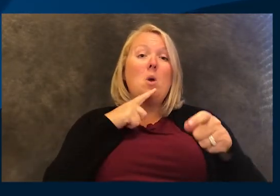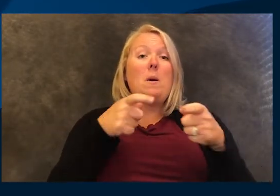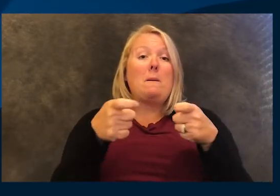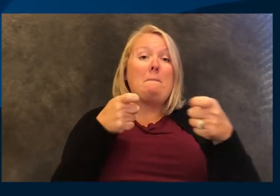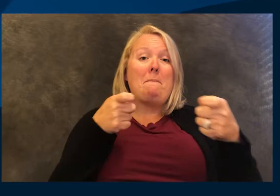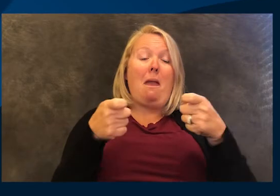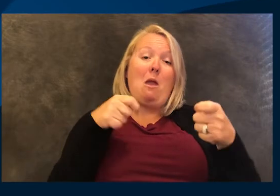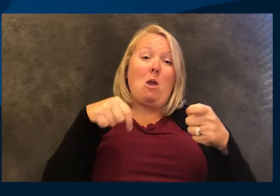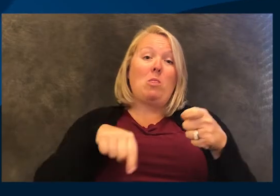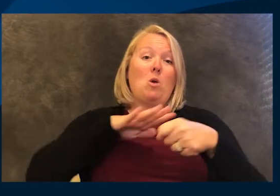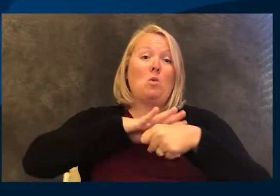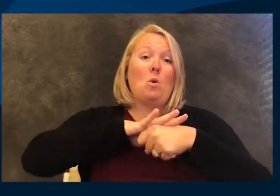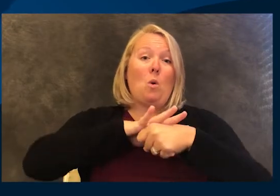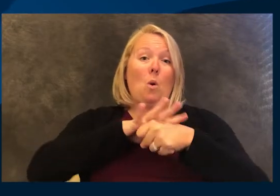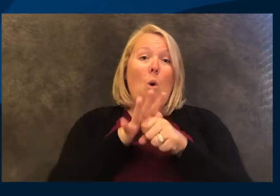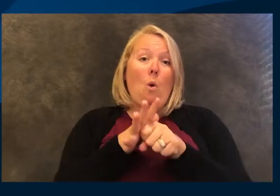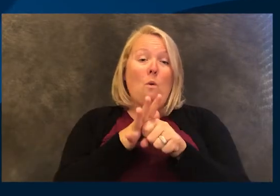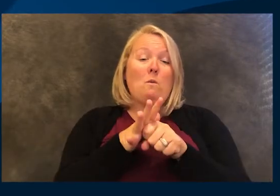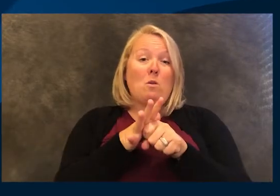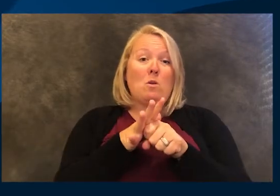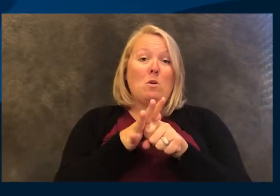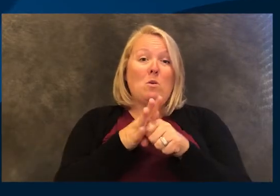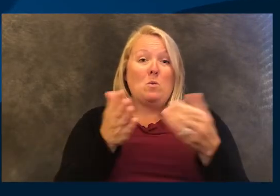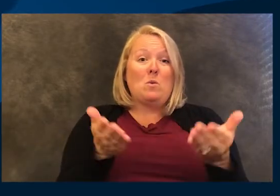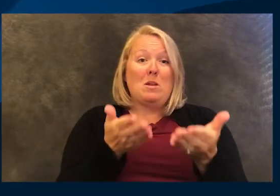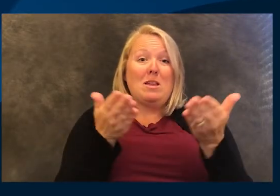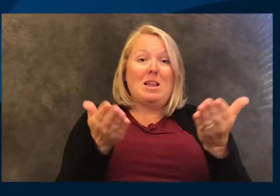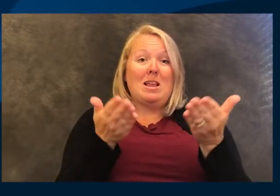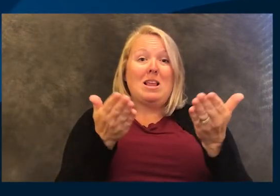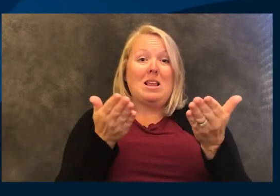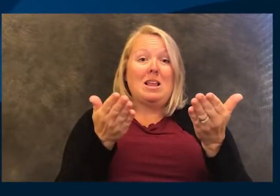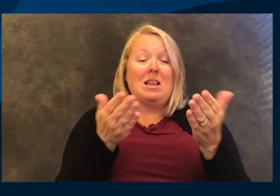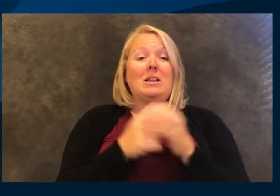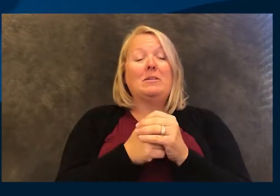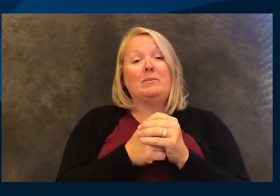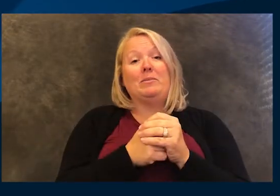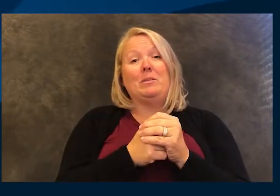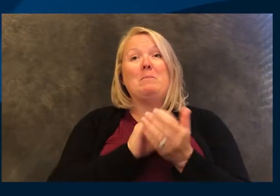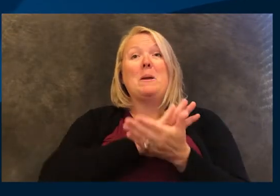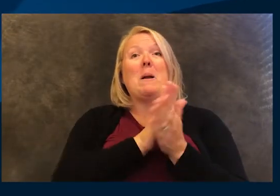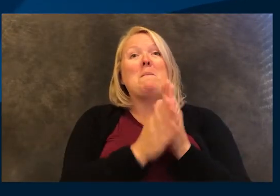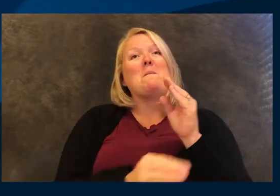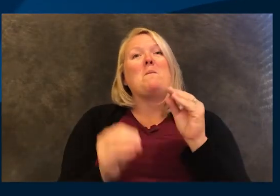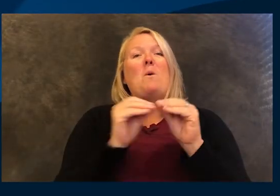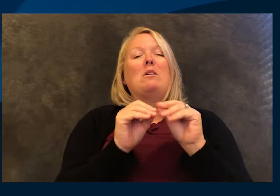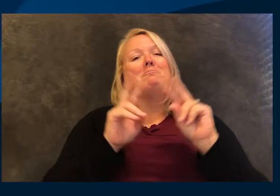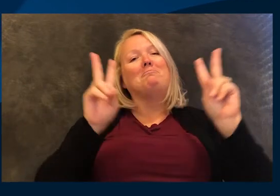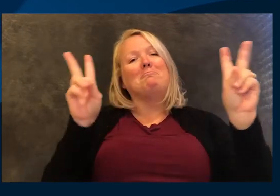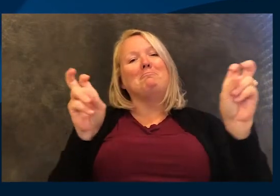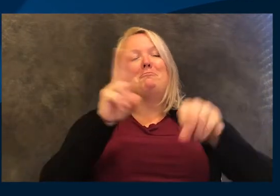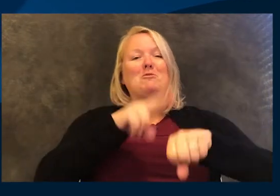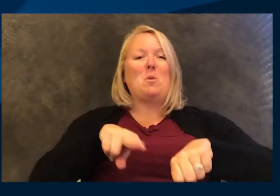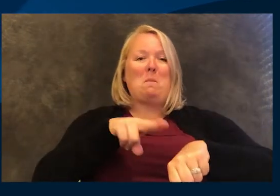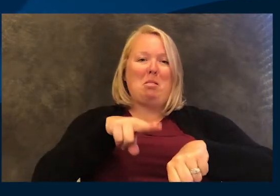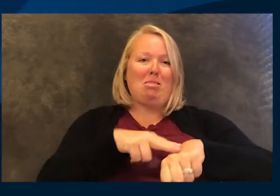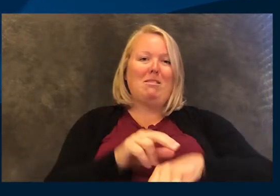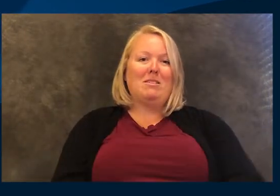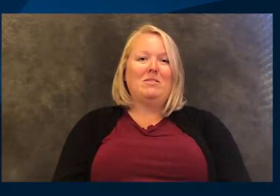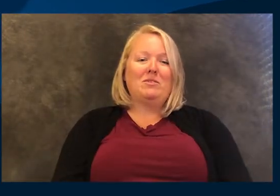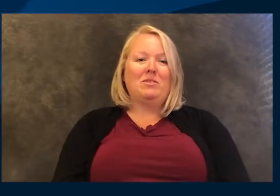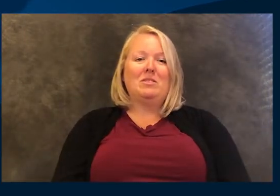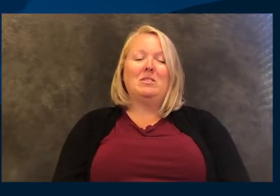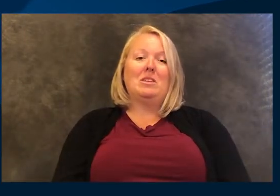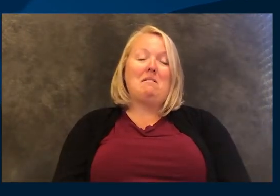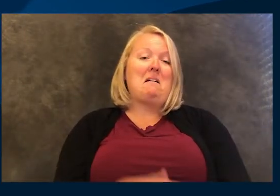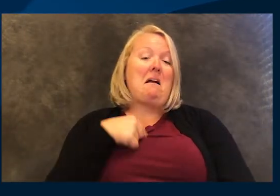manage this COVID crisis that we're in and move to some state of normalcy. I cannot go on any further without